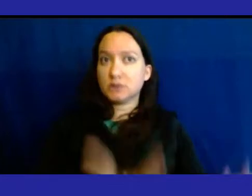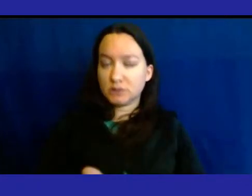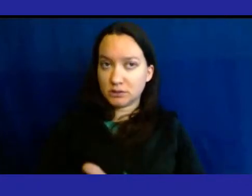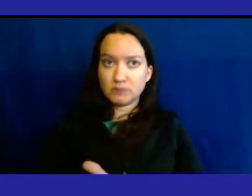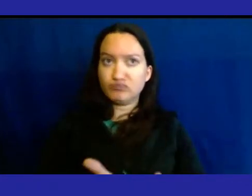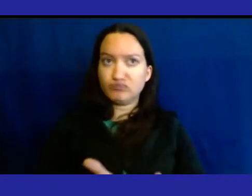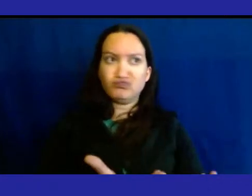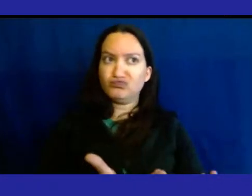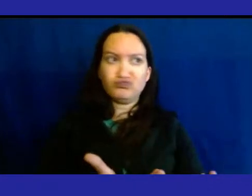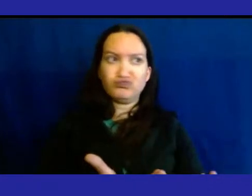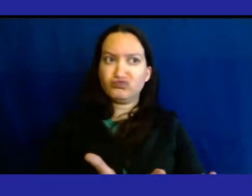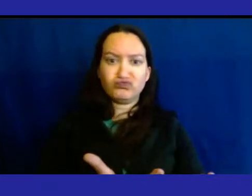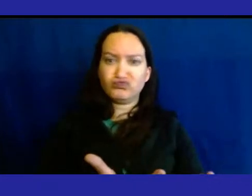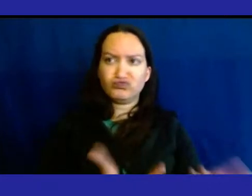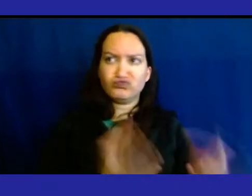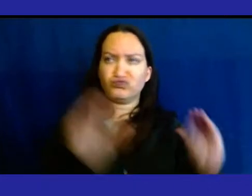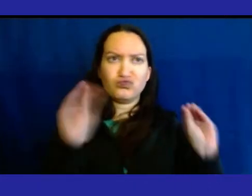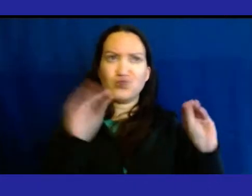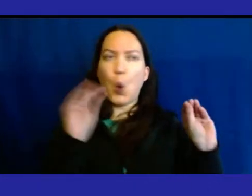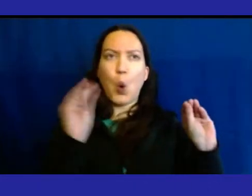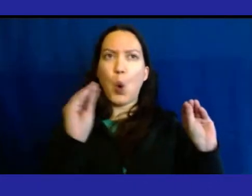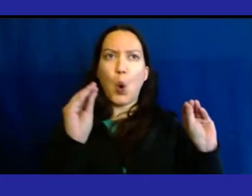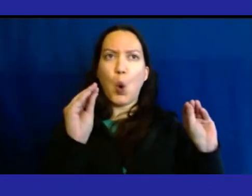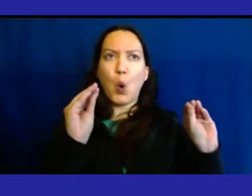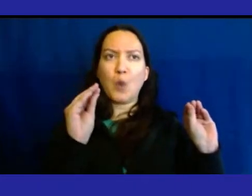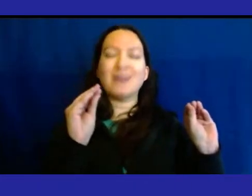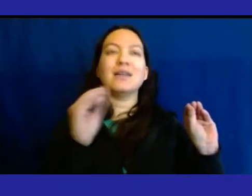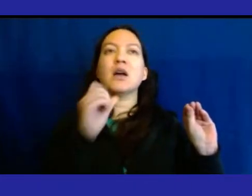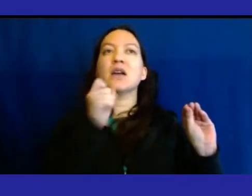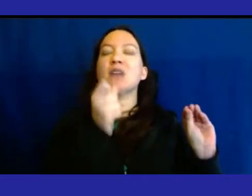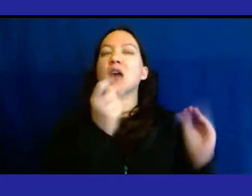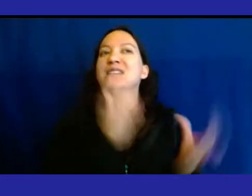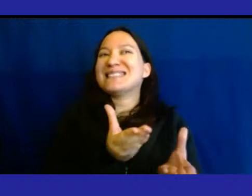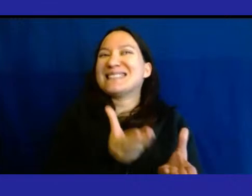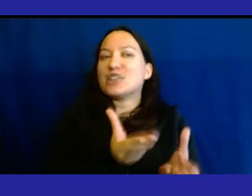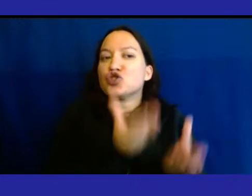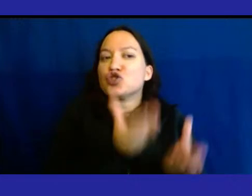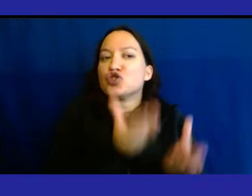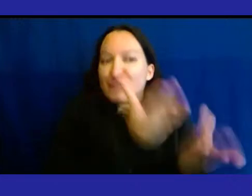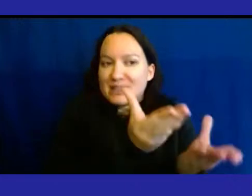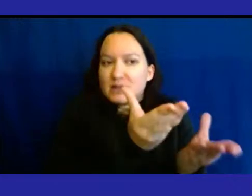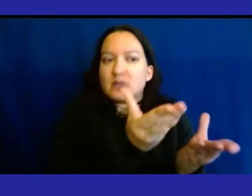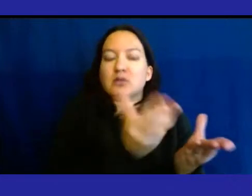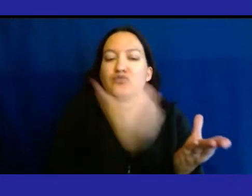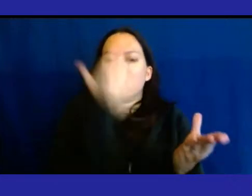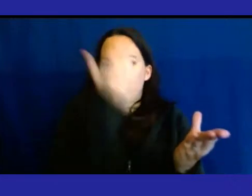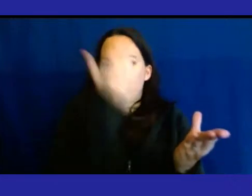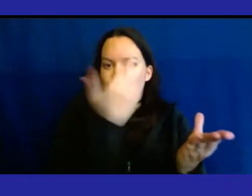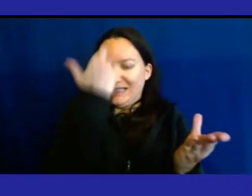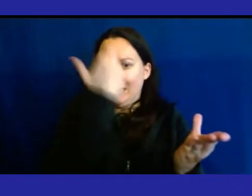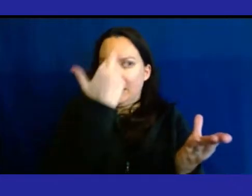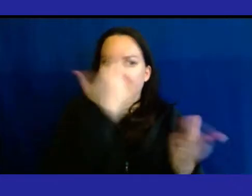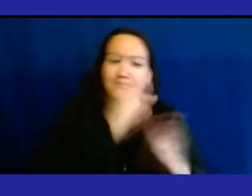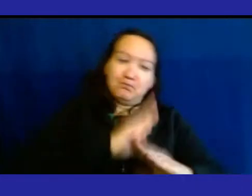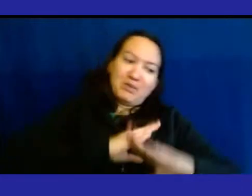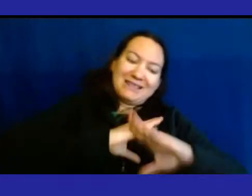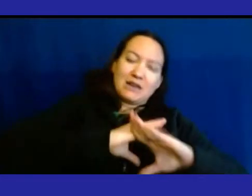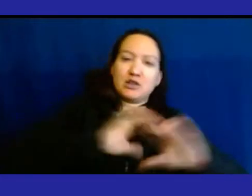no one, it's not suggested anywhere that that is because of any protected